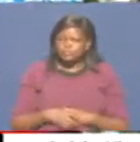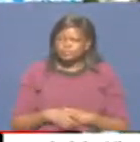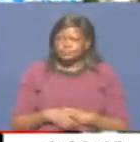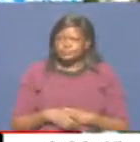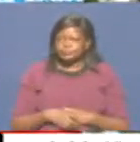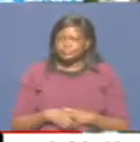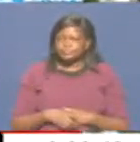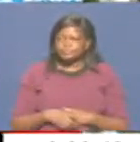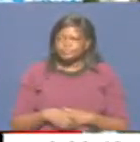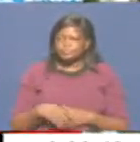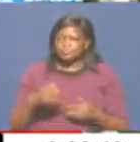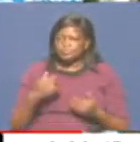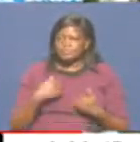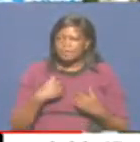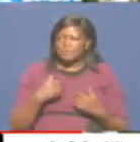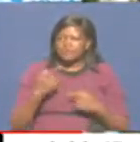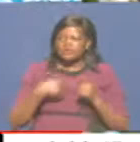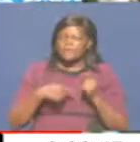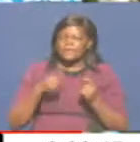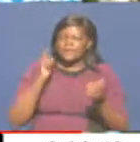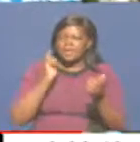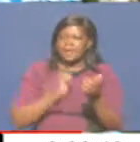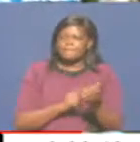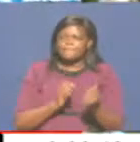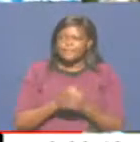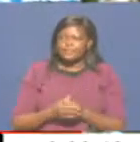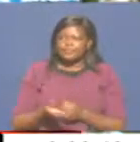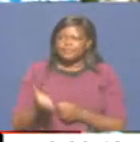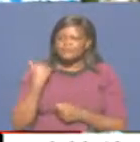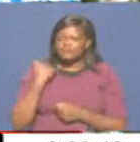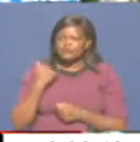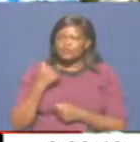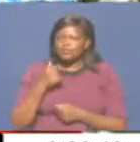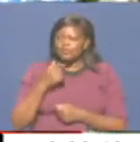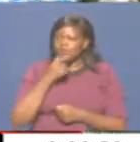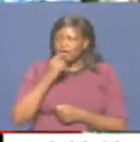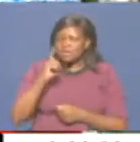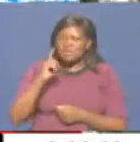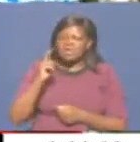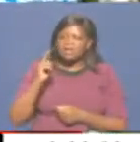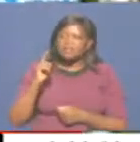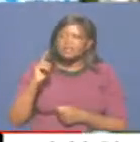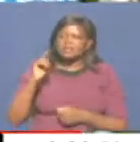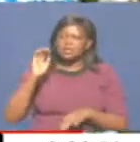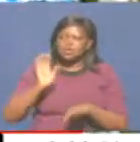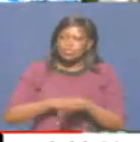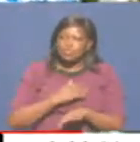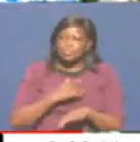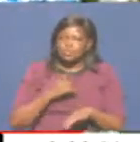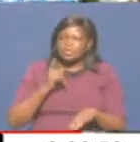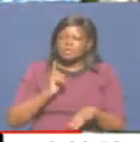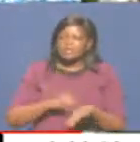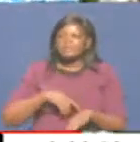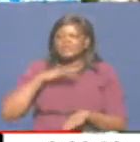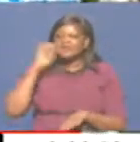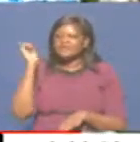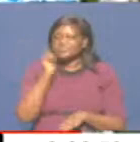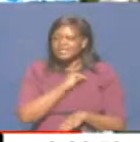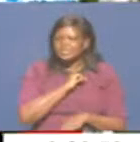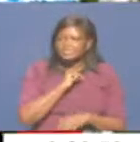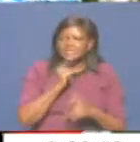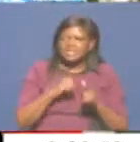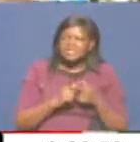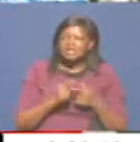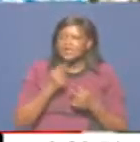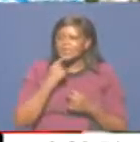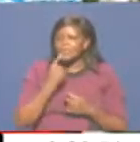I am a Mwembo. Jomo Kenyatta was a Kikuyu. When Musee Kenyatta died, Musee Moi came